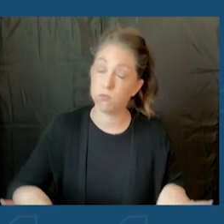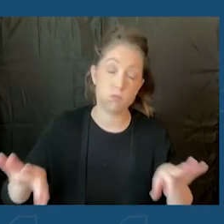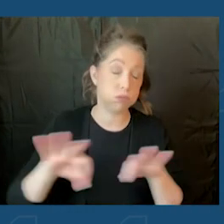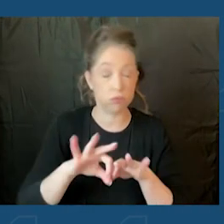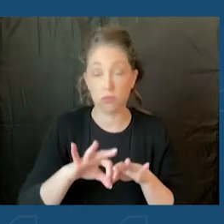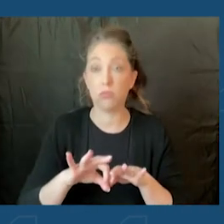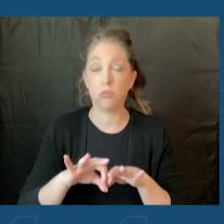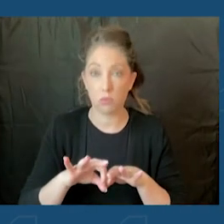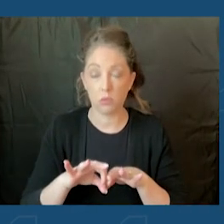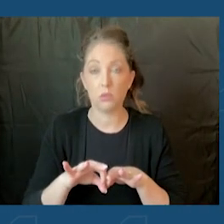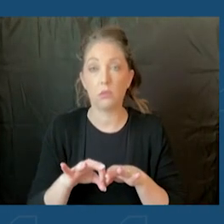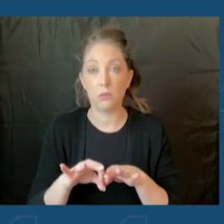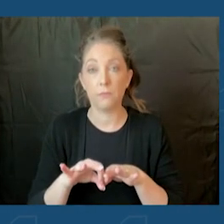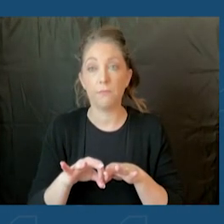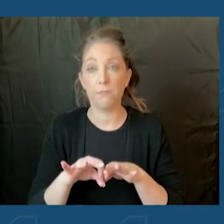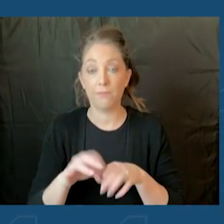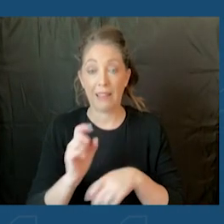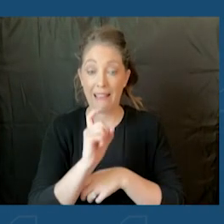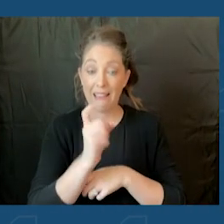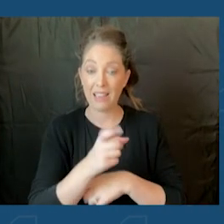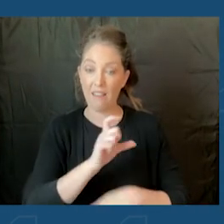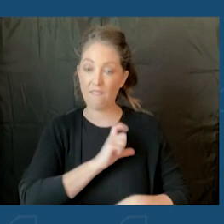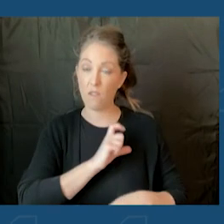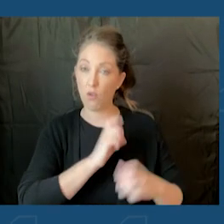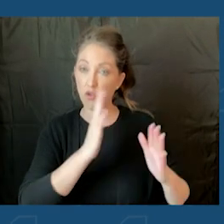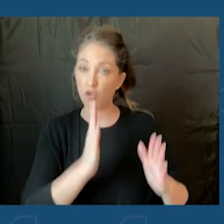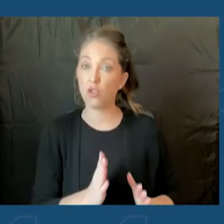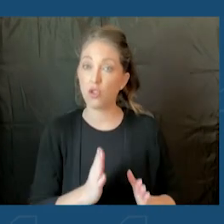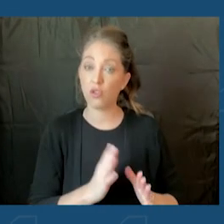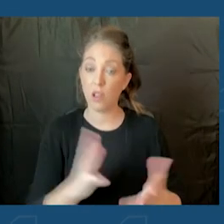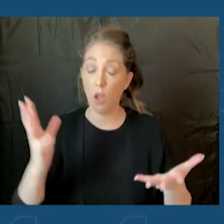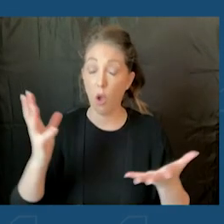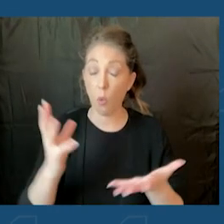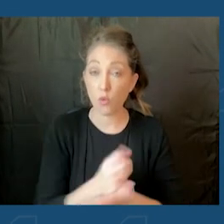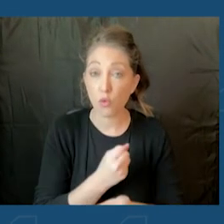Being able to give officers the opportunity